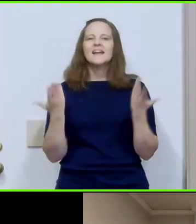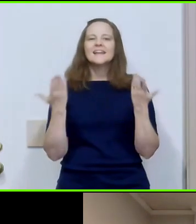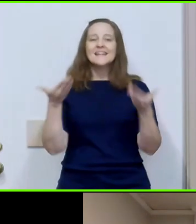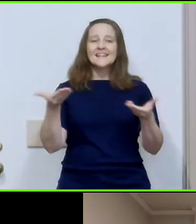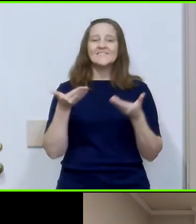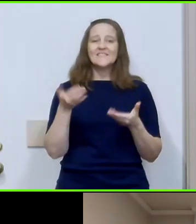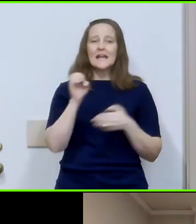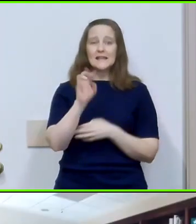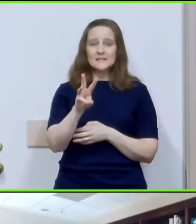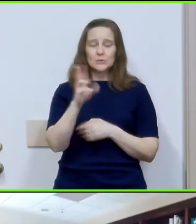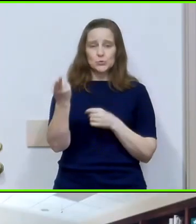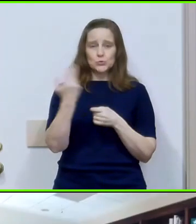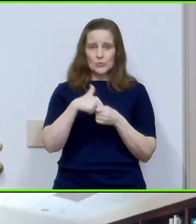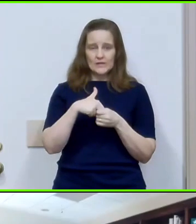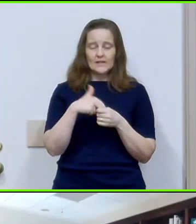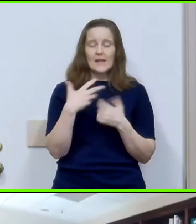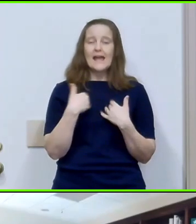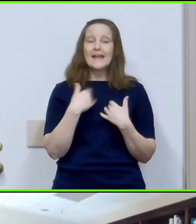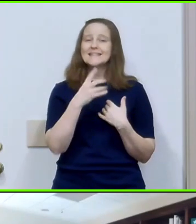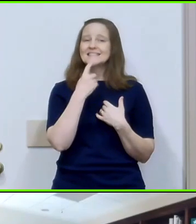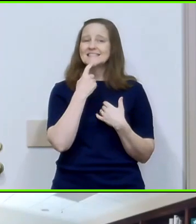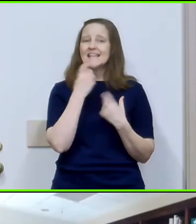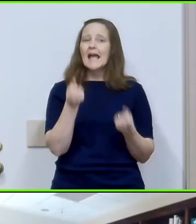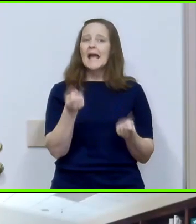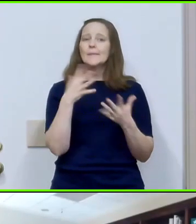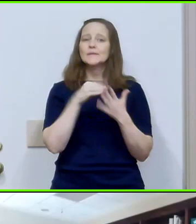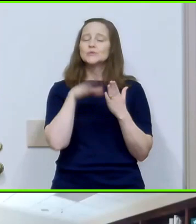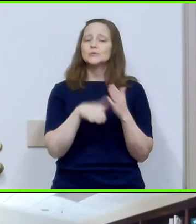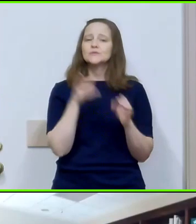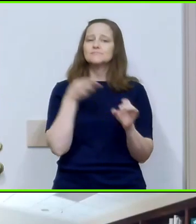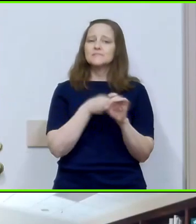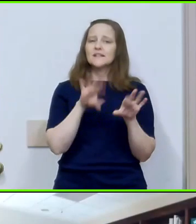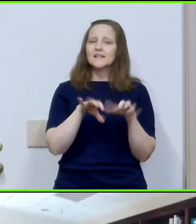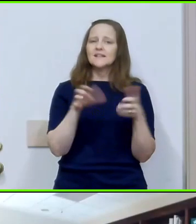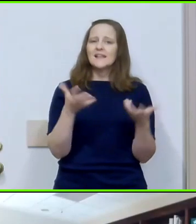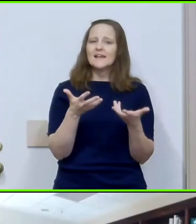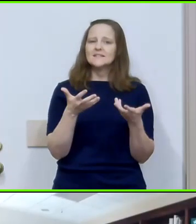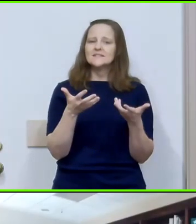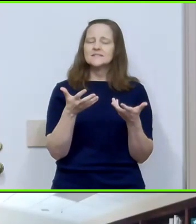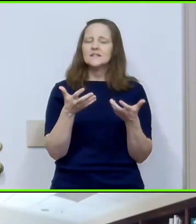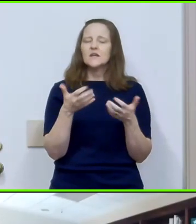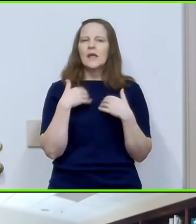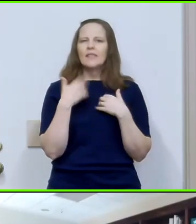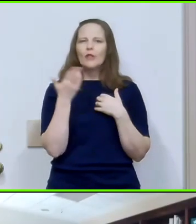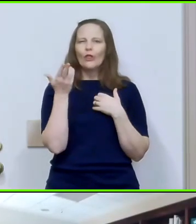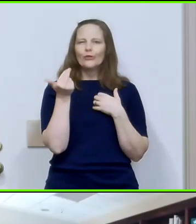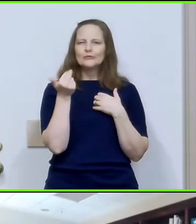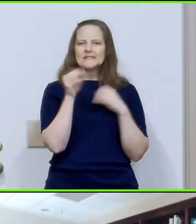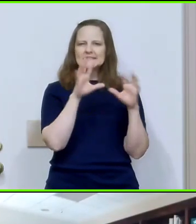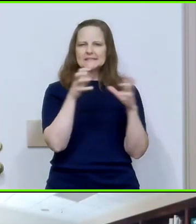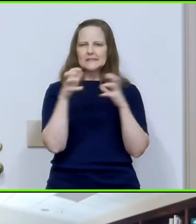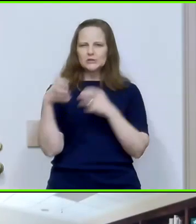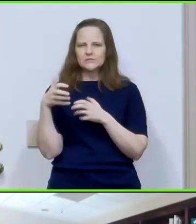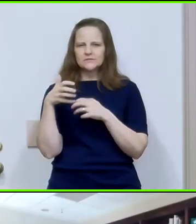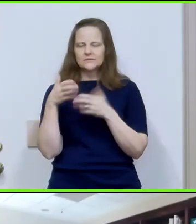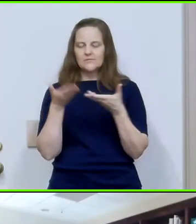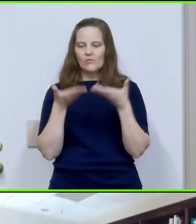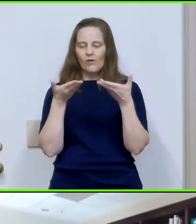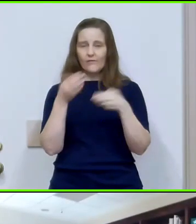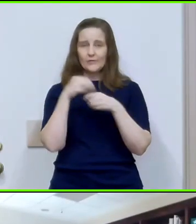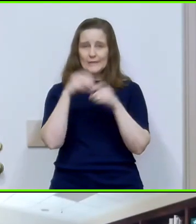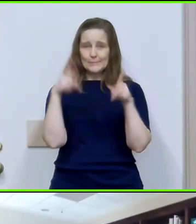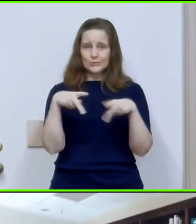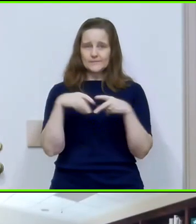can speak to is how many students were participating in classes. So we had a total of 13 sections that were offered in